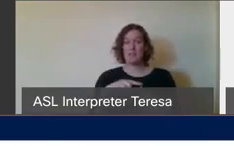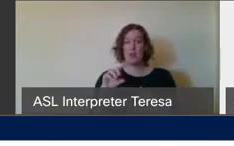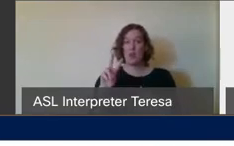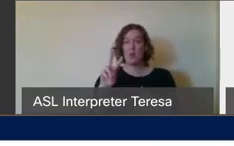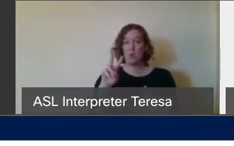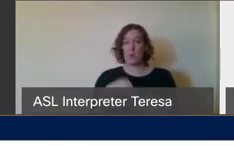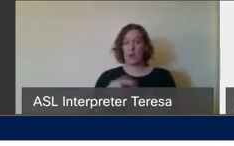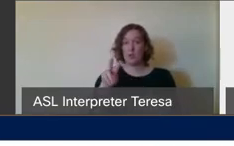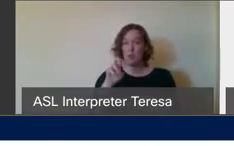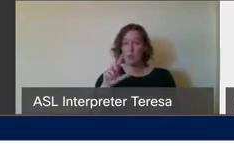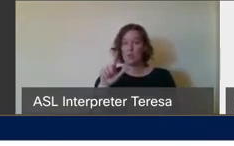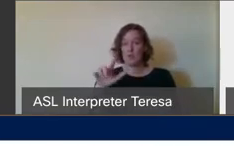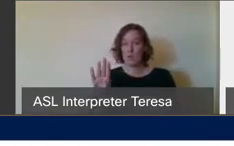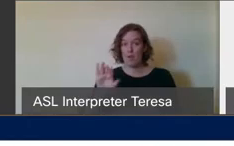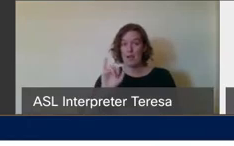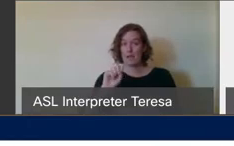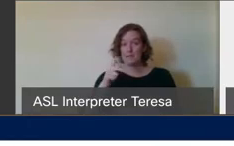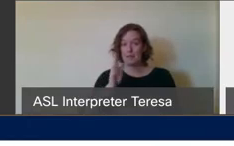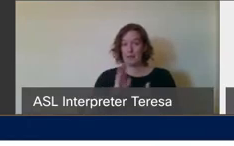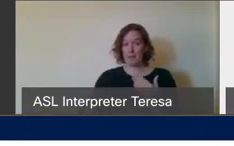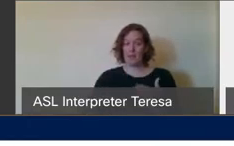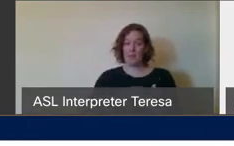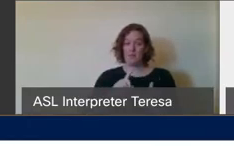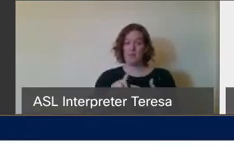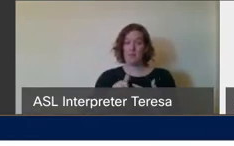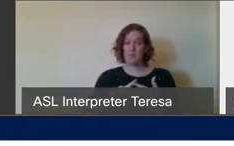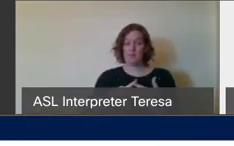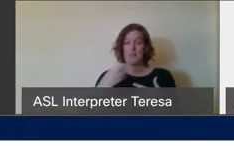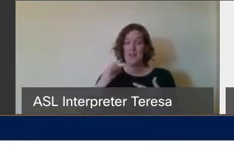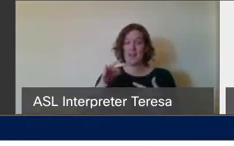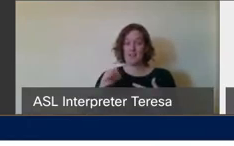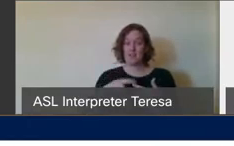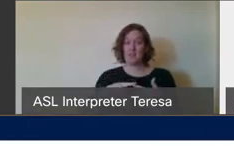2,224 ISPs were completed. In FY19,